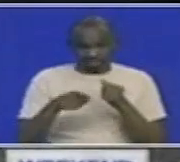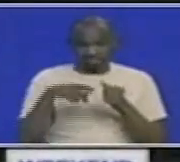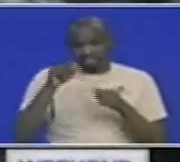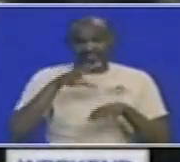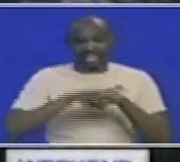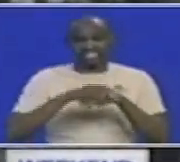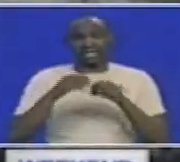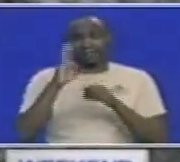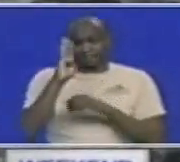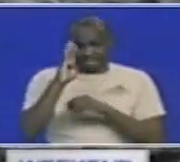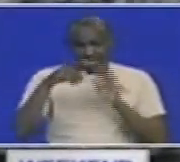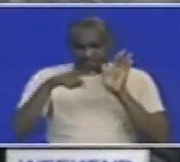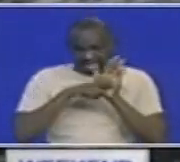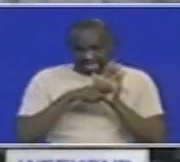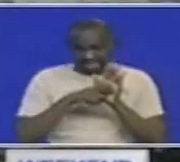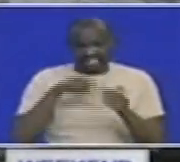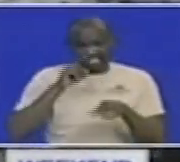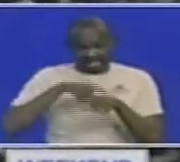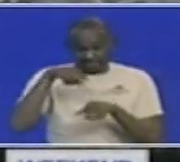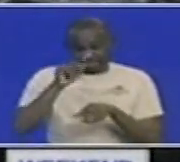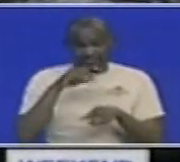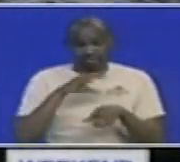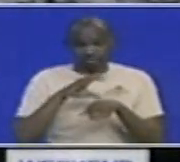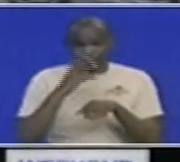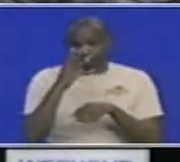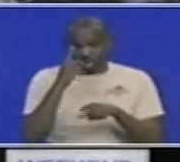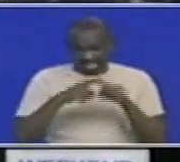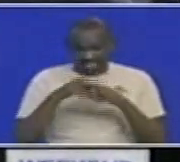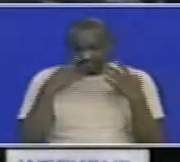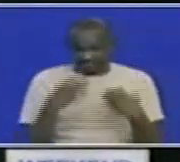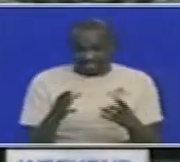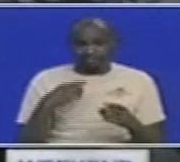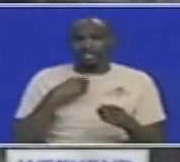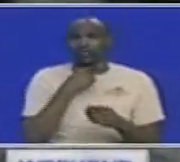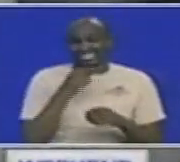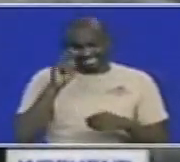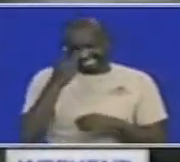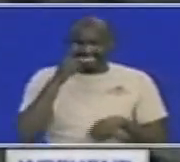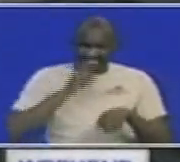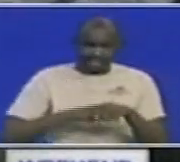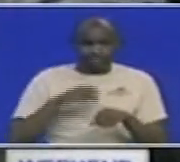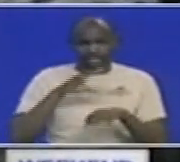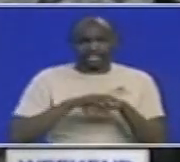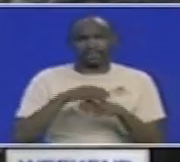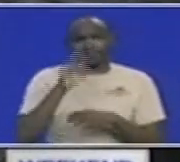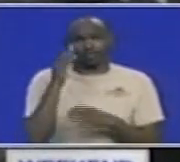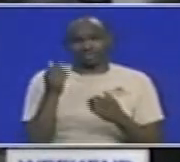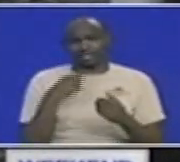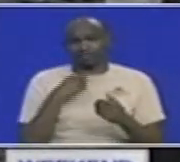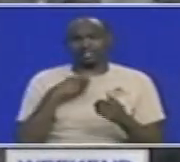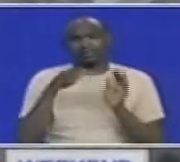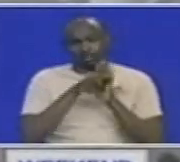minus when he finished his 4 years, but opted to go back a second time so that he could do better and get into the regular